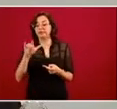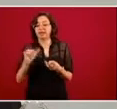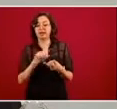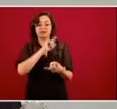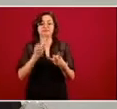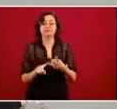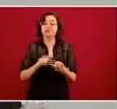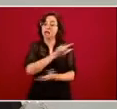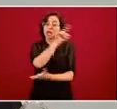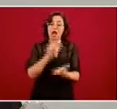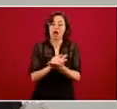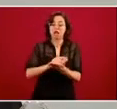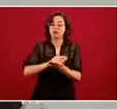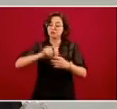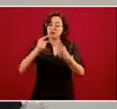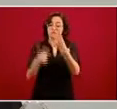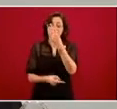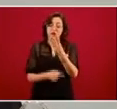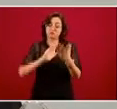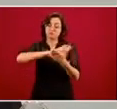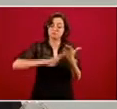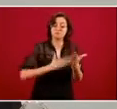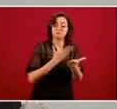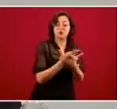ethical, bioethical, and